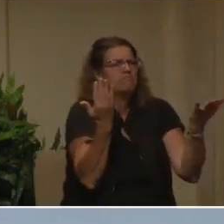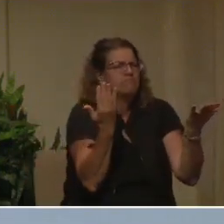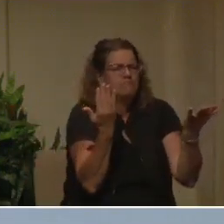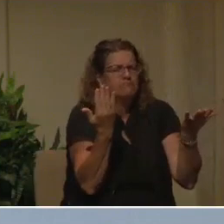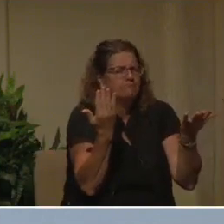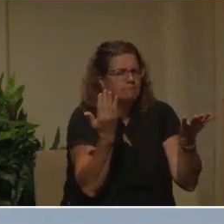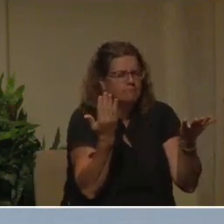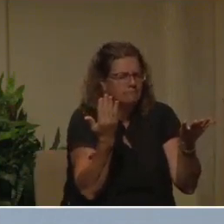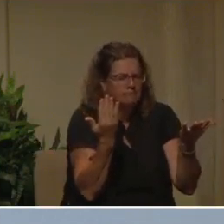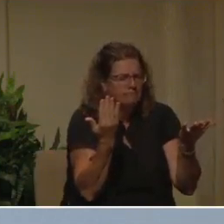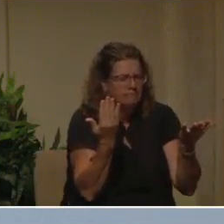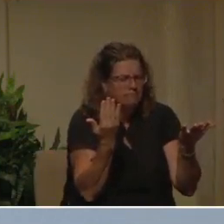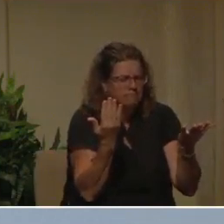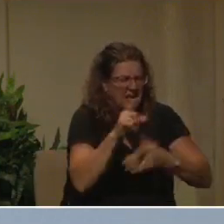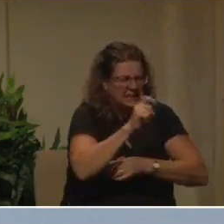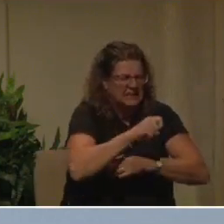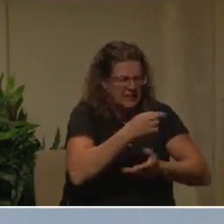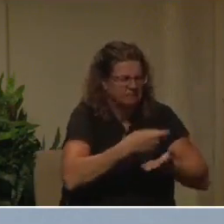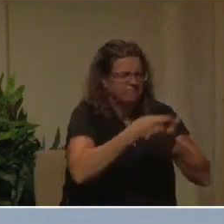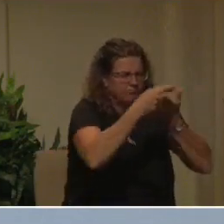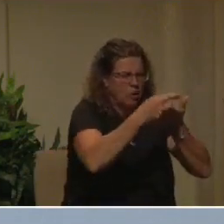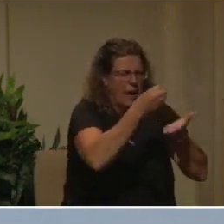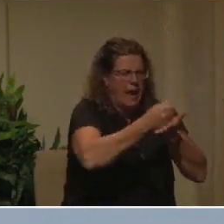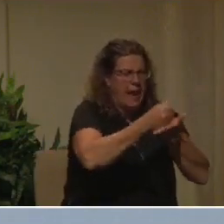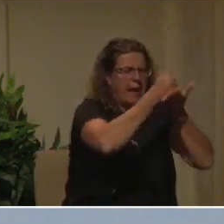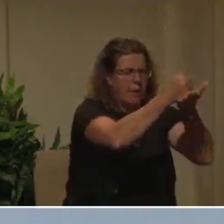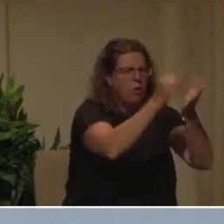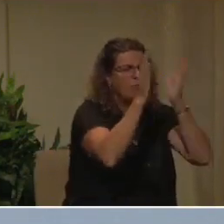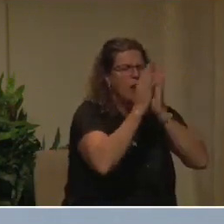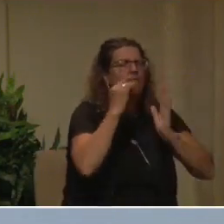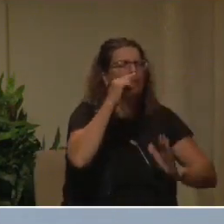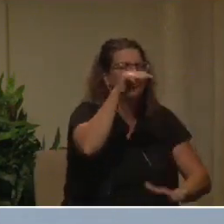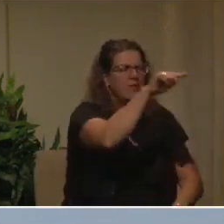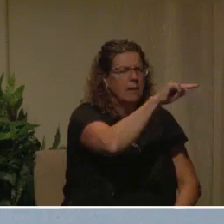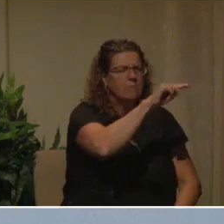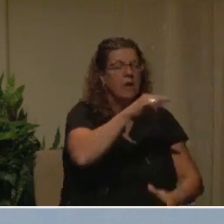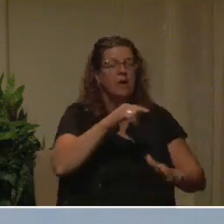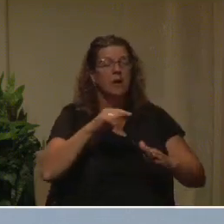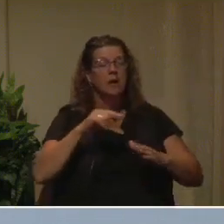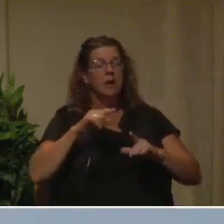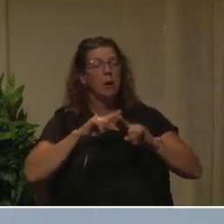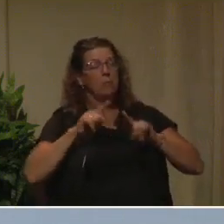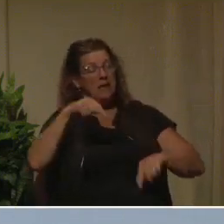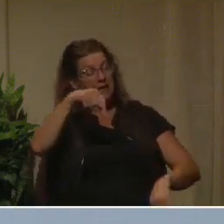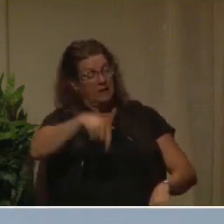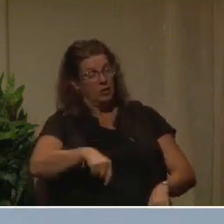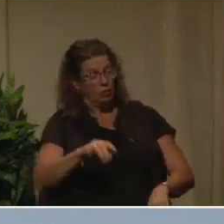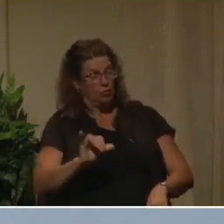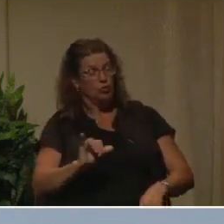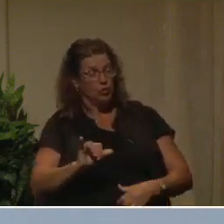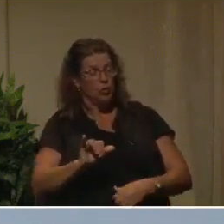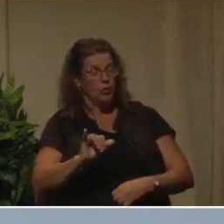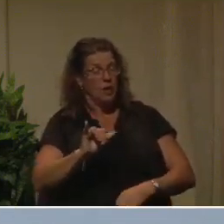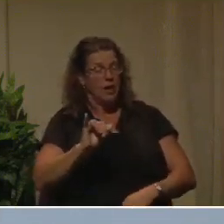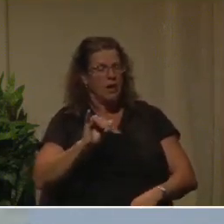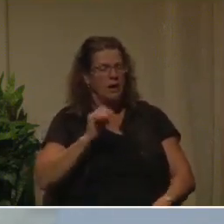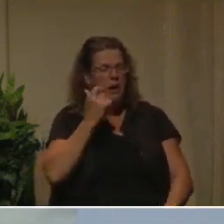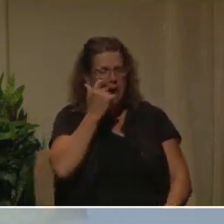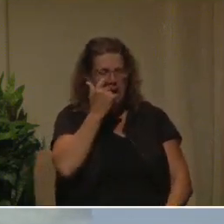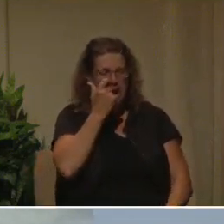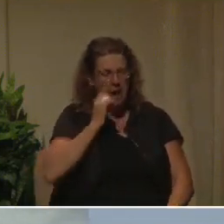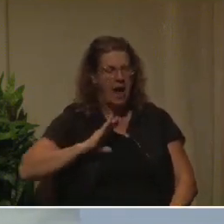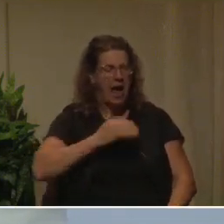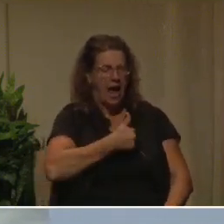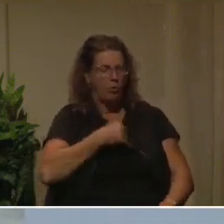Father, it's not Ukraine or Gaza, but our congregation or our denomination finished their